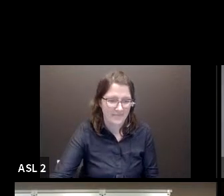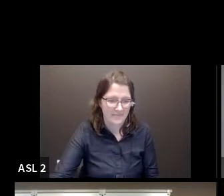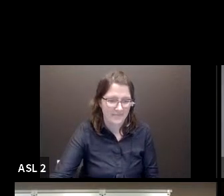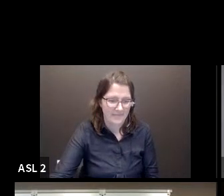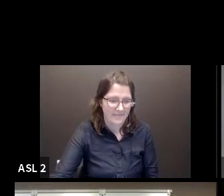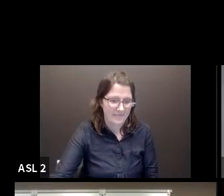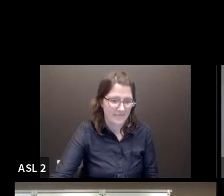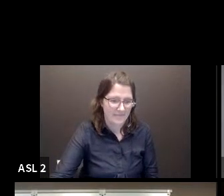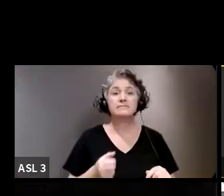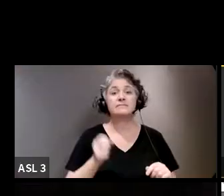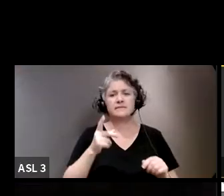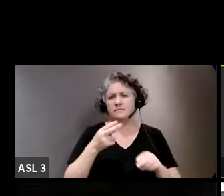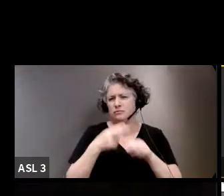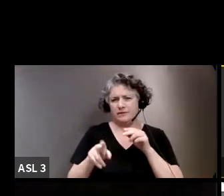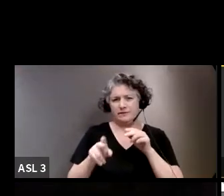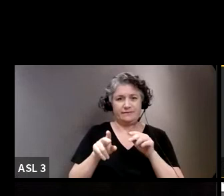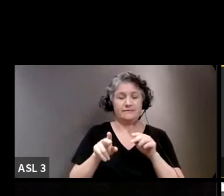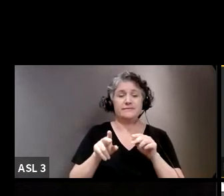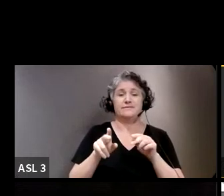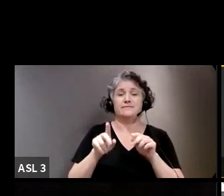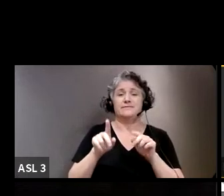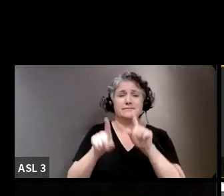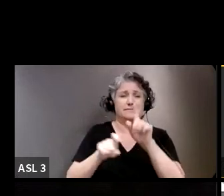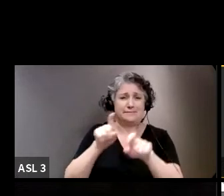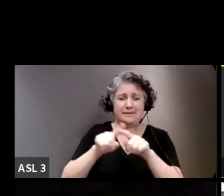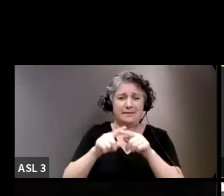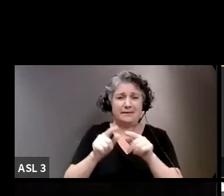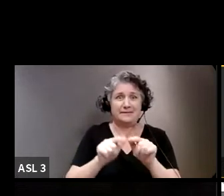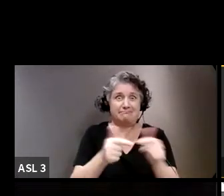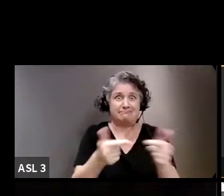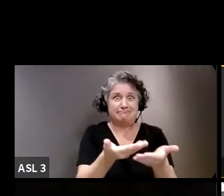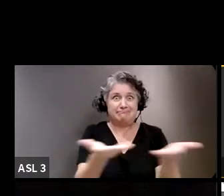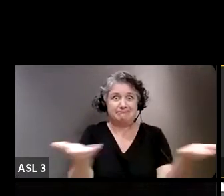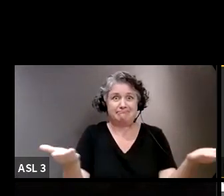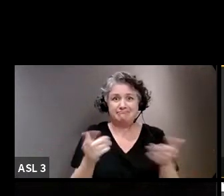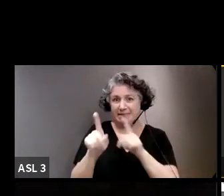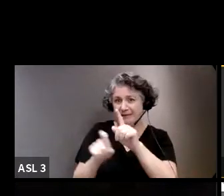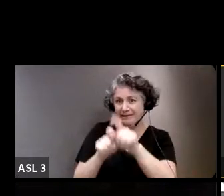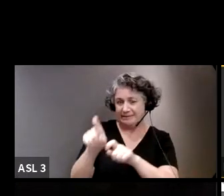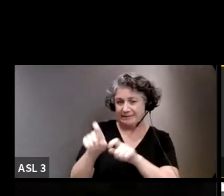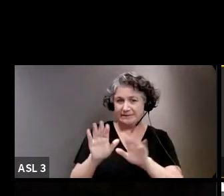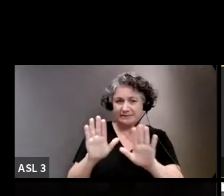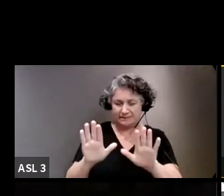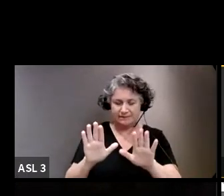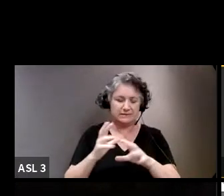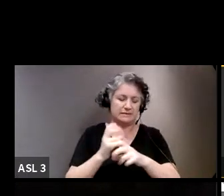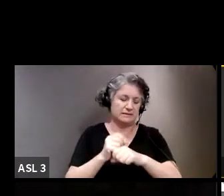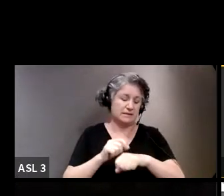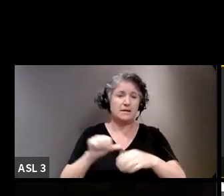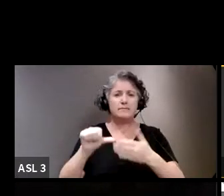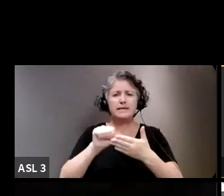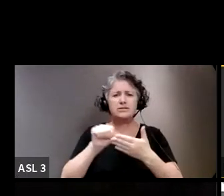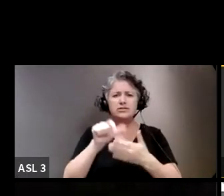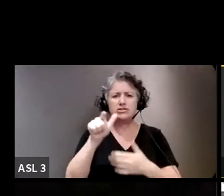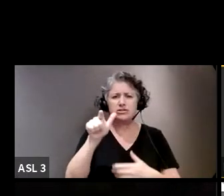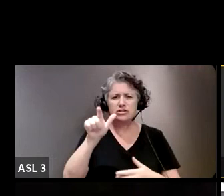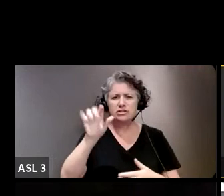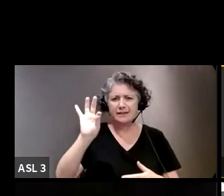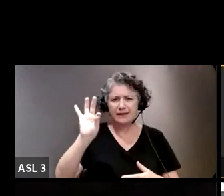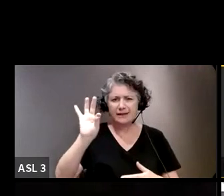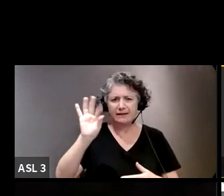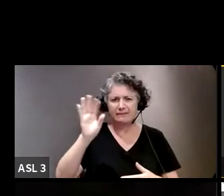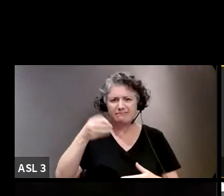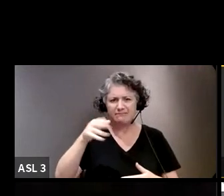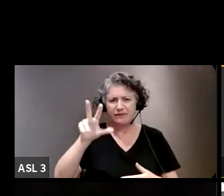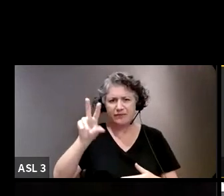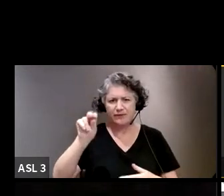down so other members of the board uh can ask their questions there is uh on pages 29 and 30